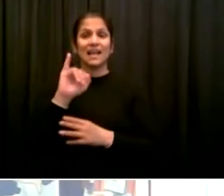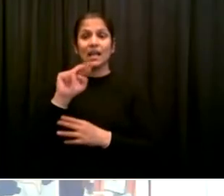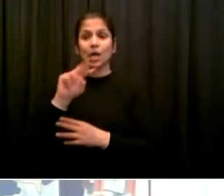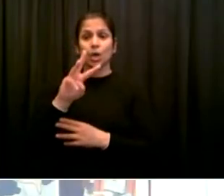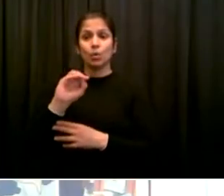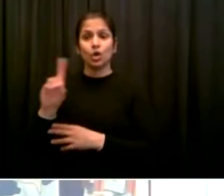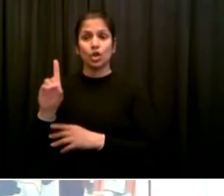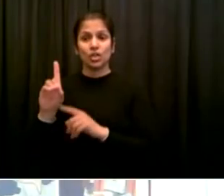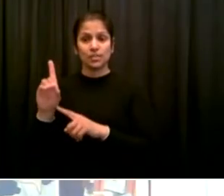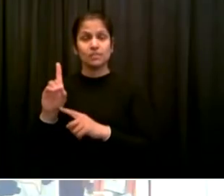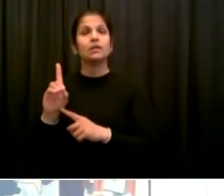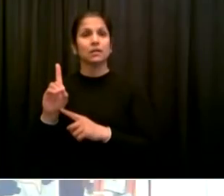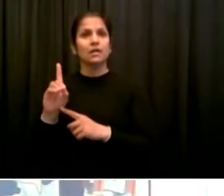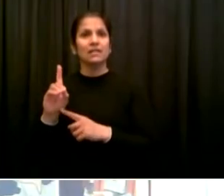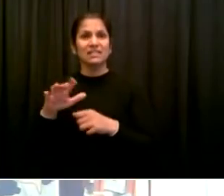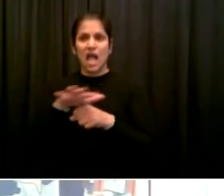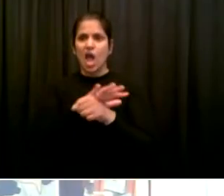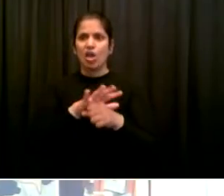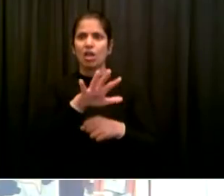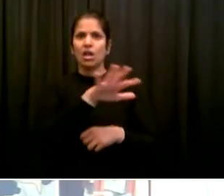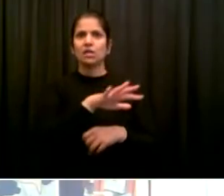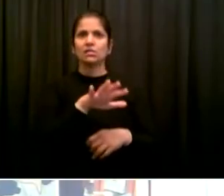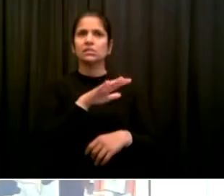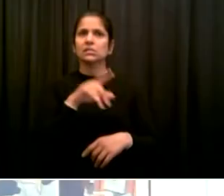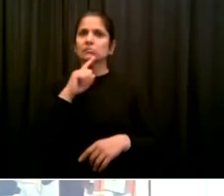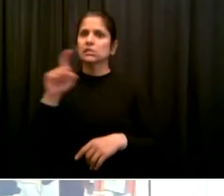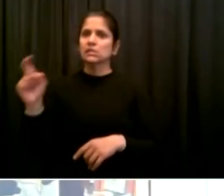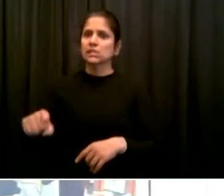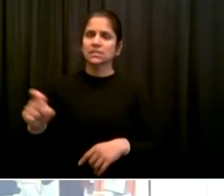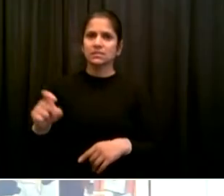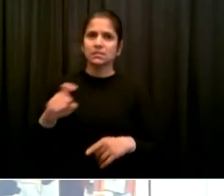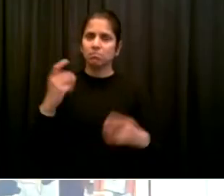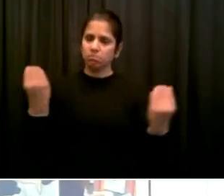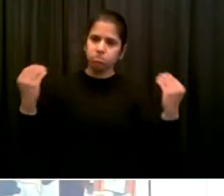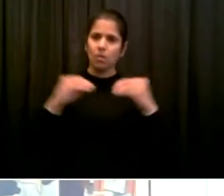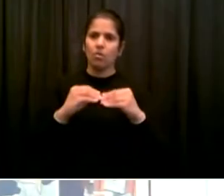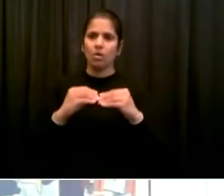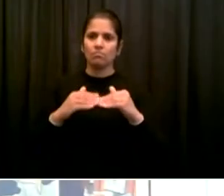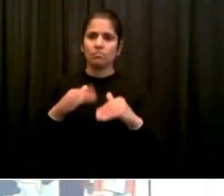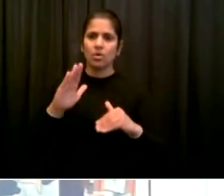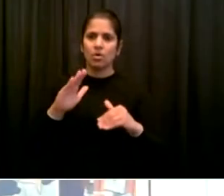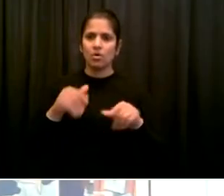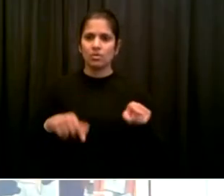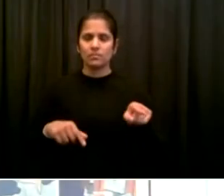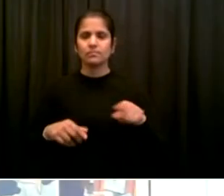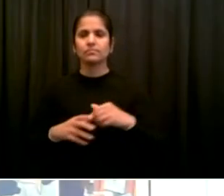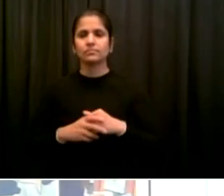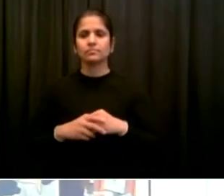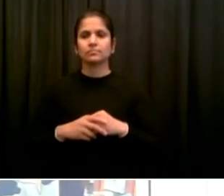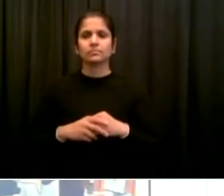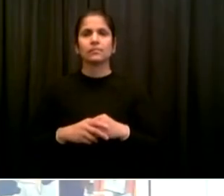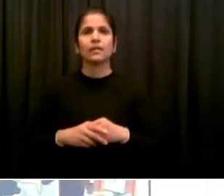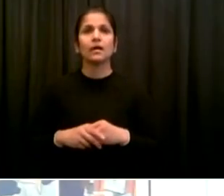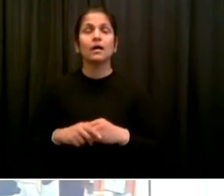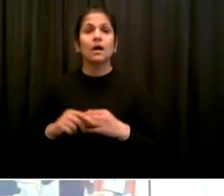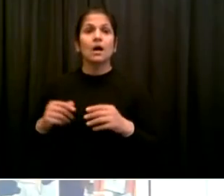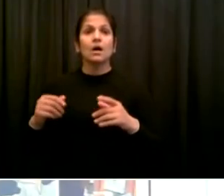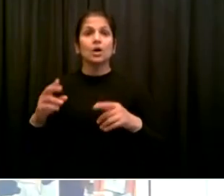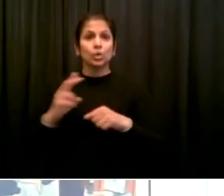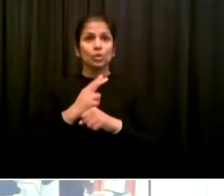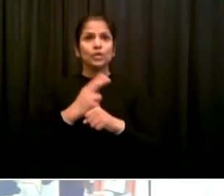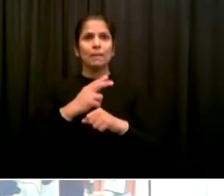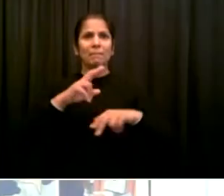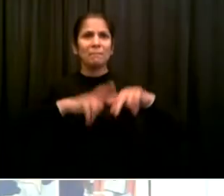to, city-run sites that will supplement some of the infrastructure that's already there, particularly pharmacies